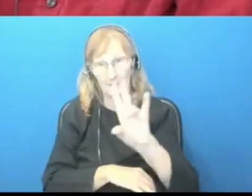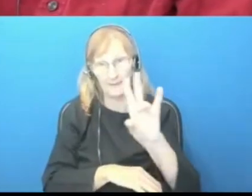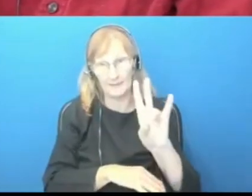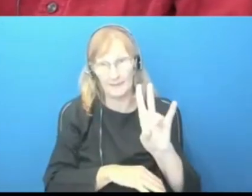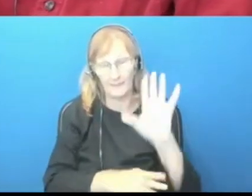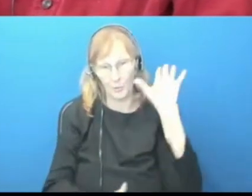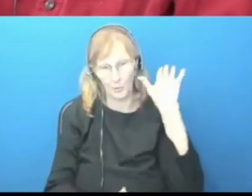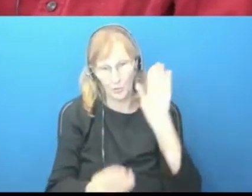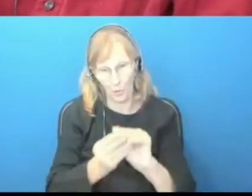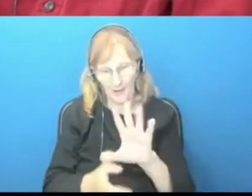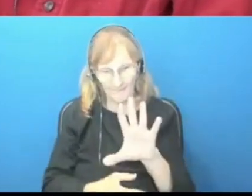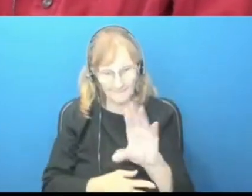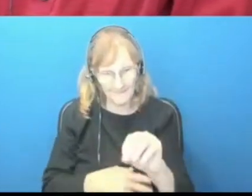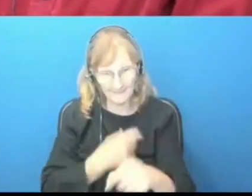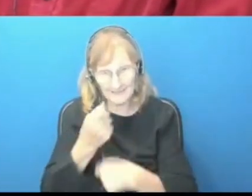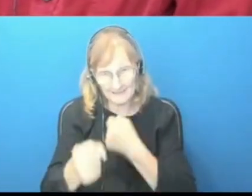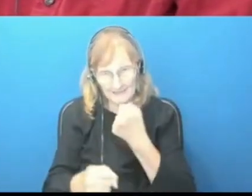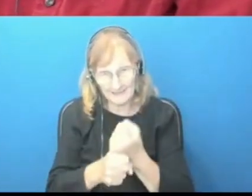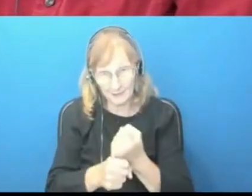50 years. Ooh.